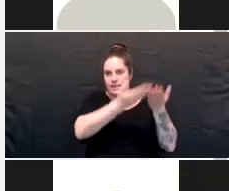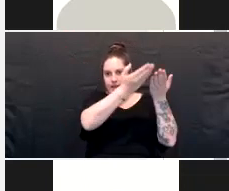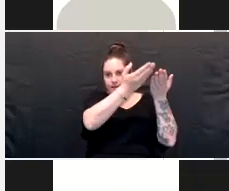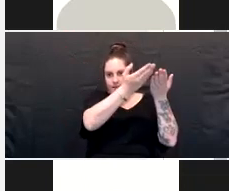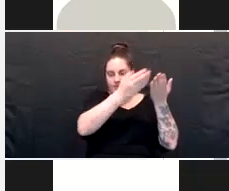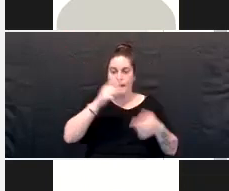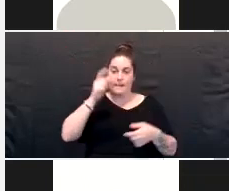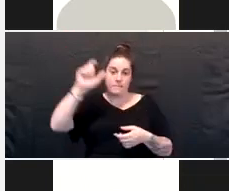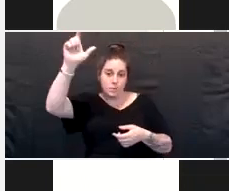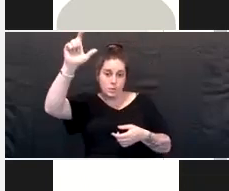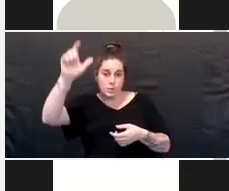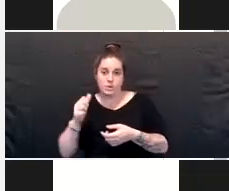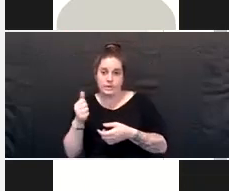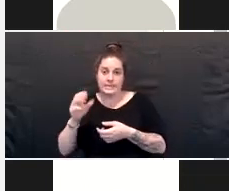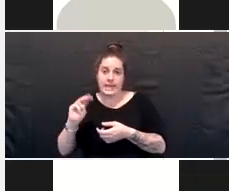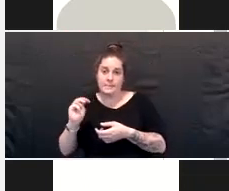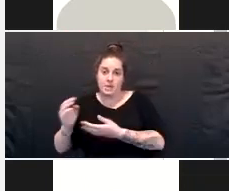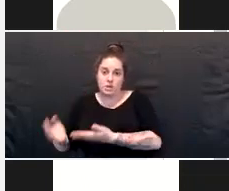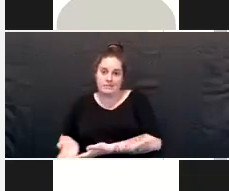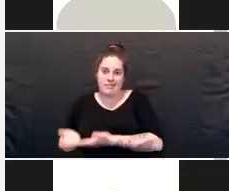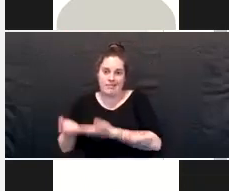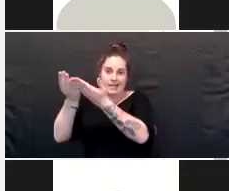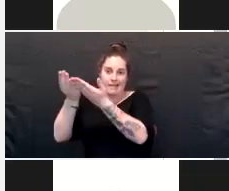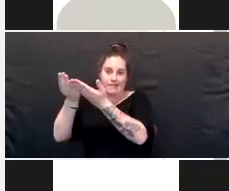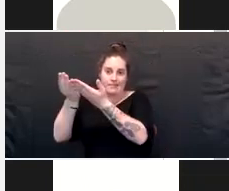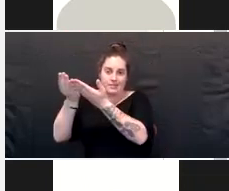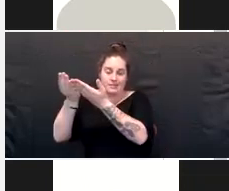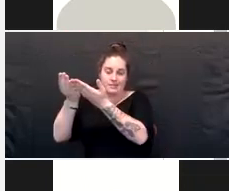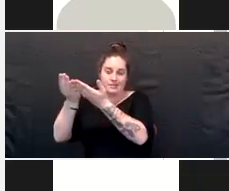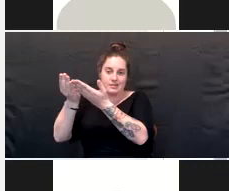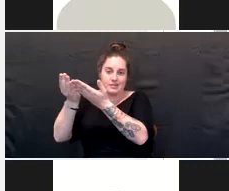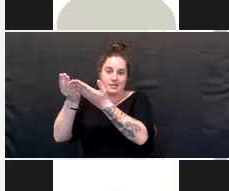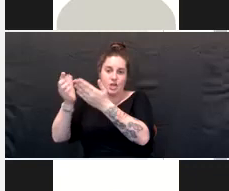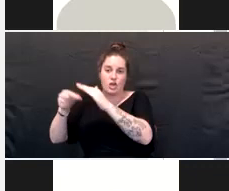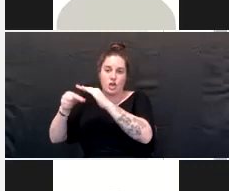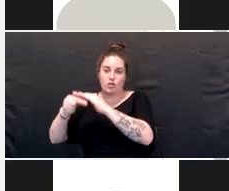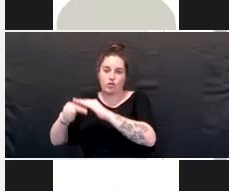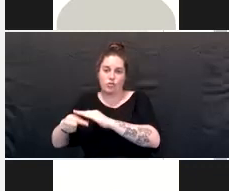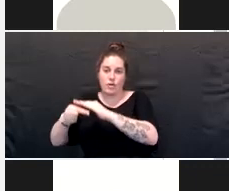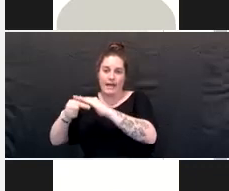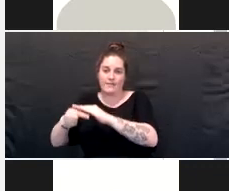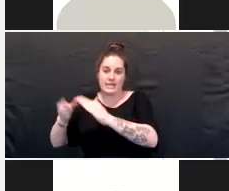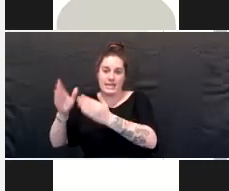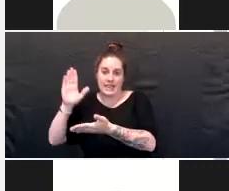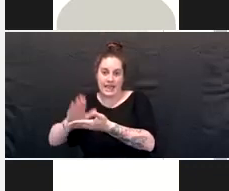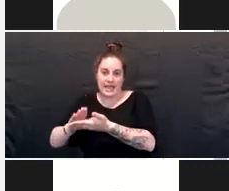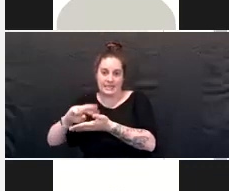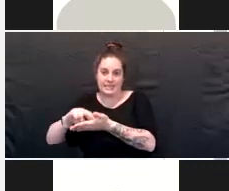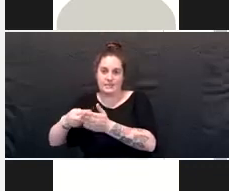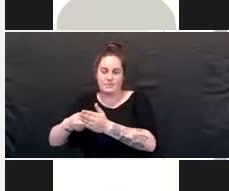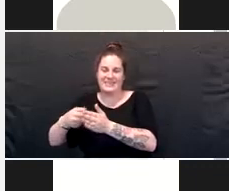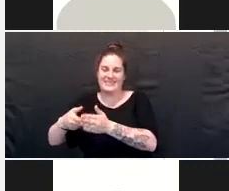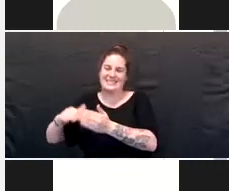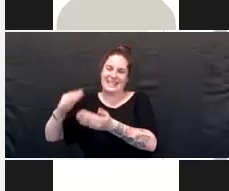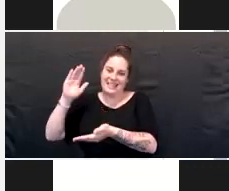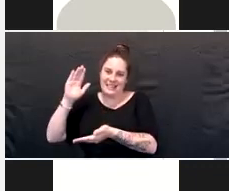moon, because gravity is less on the moon, the object will store less gravitational potential